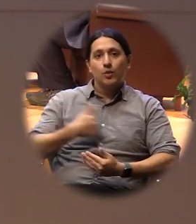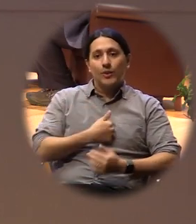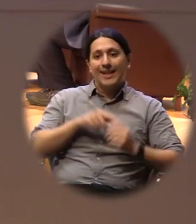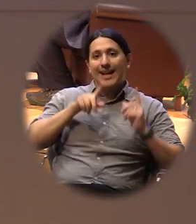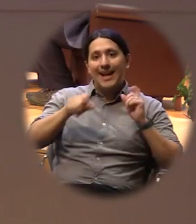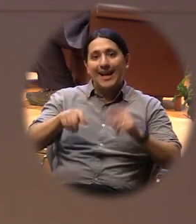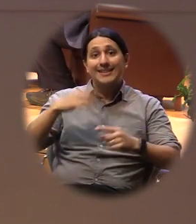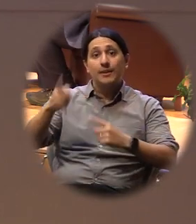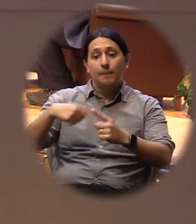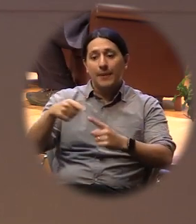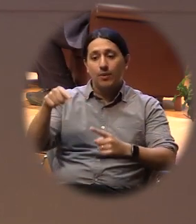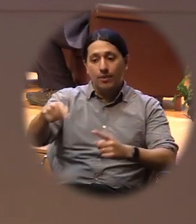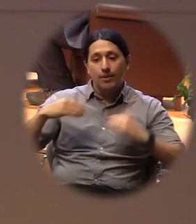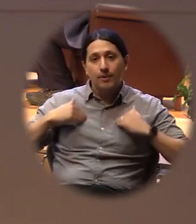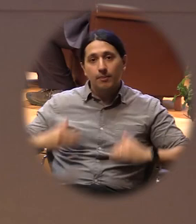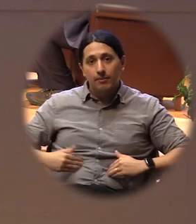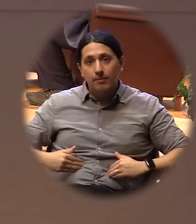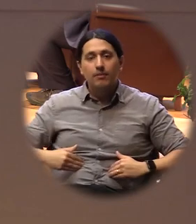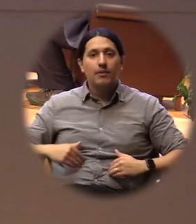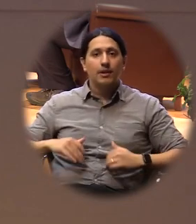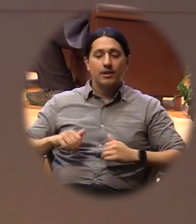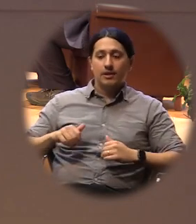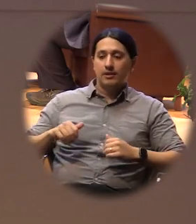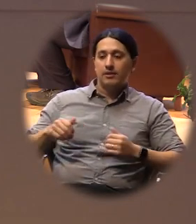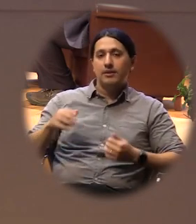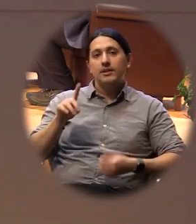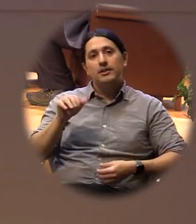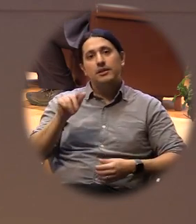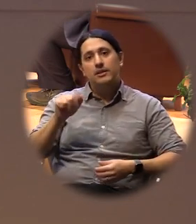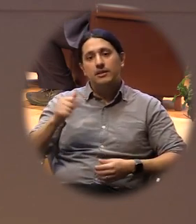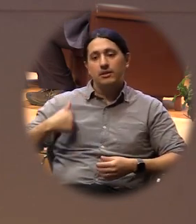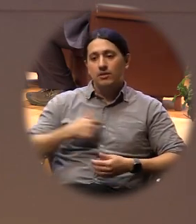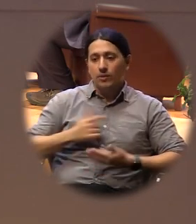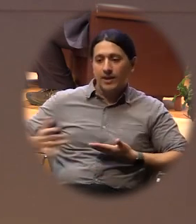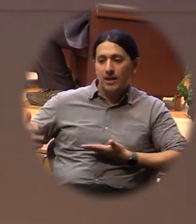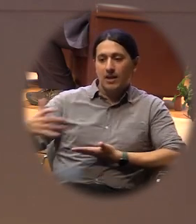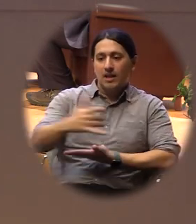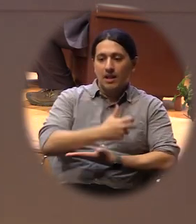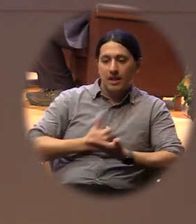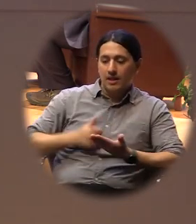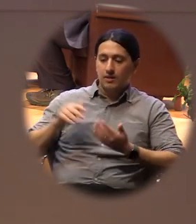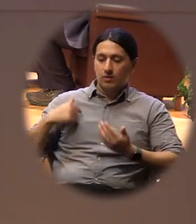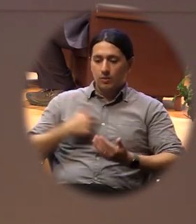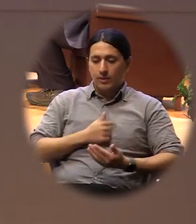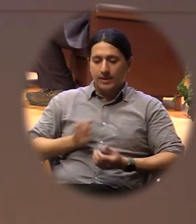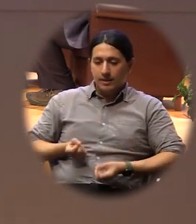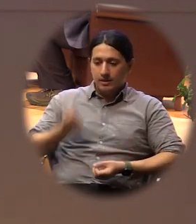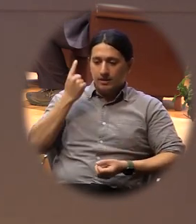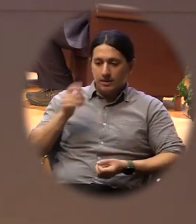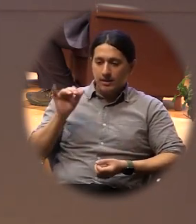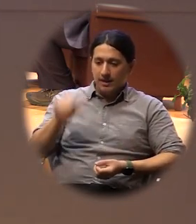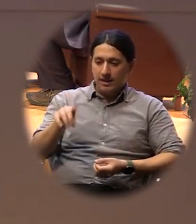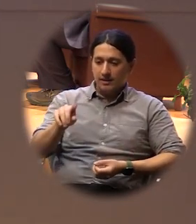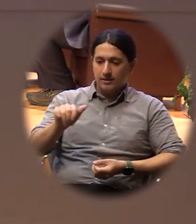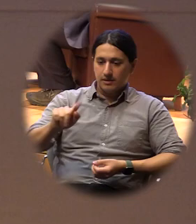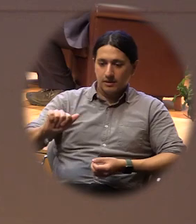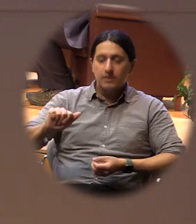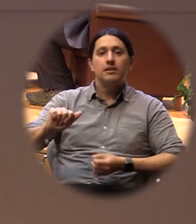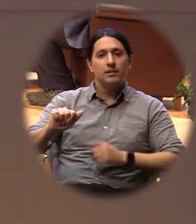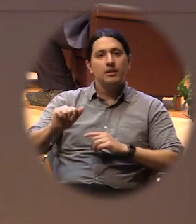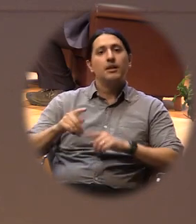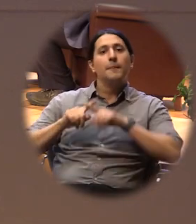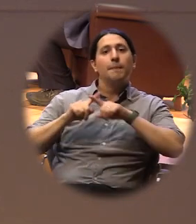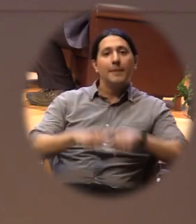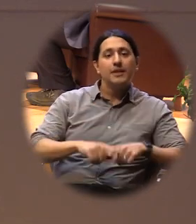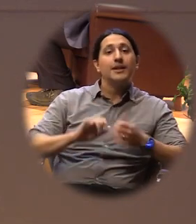and the way we interpret it are all reflections of things we already believe. Those shape what we wonder and how